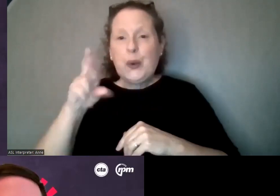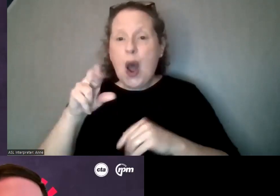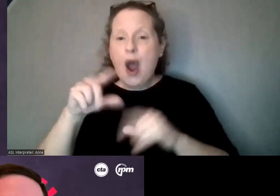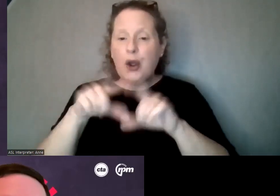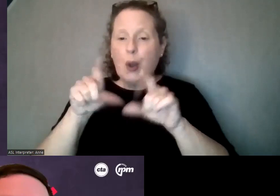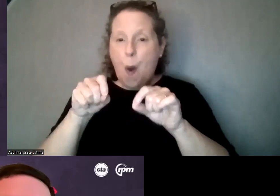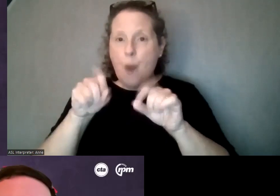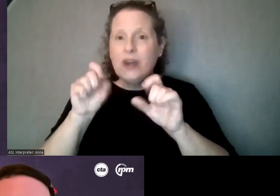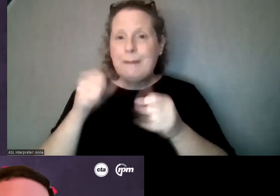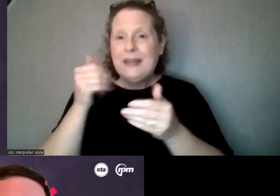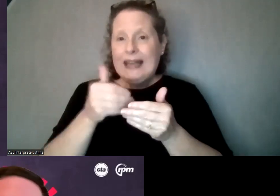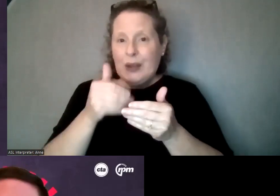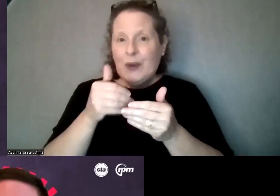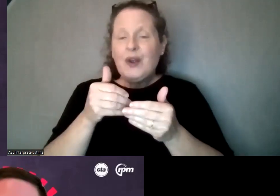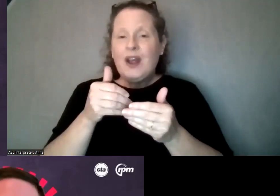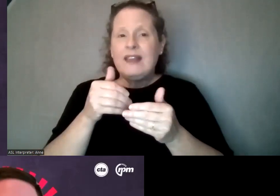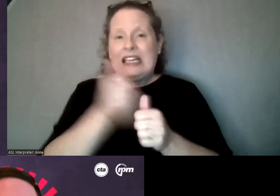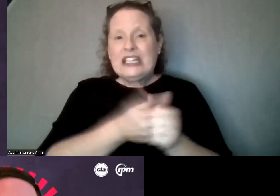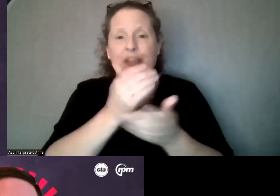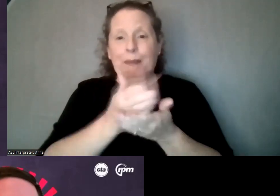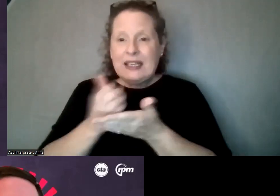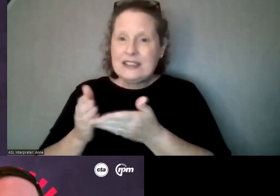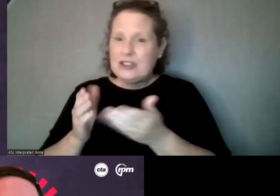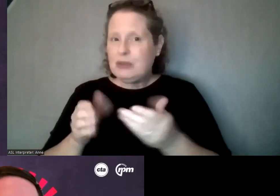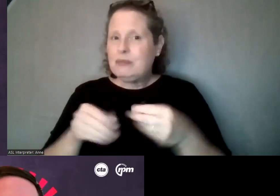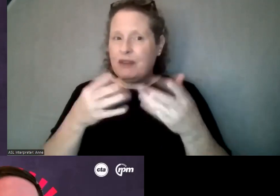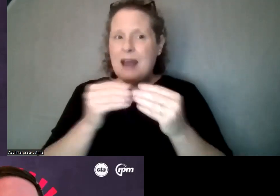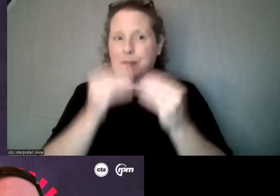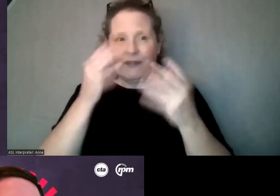viewer to the support information? I think you answered that question then.